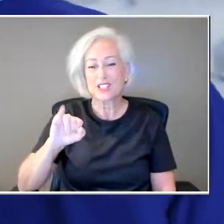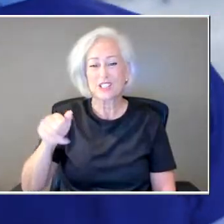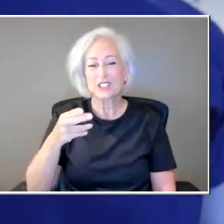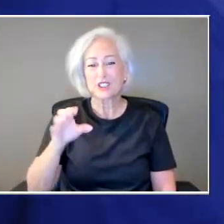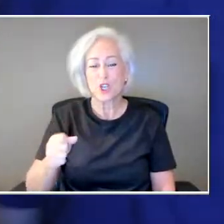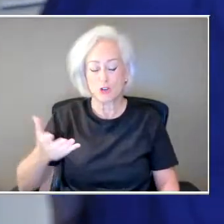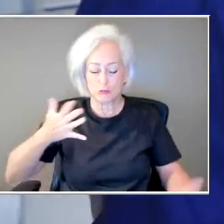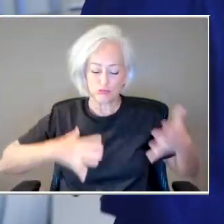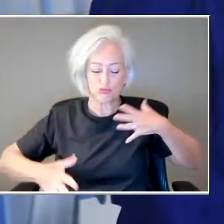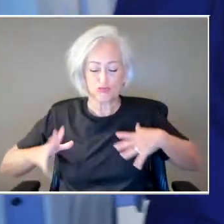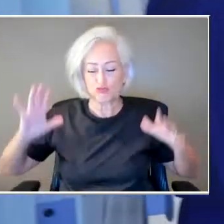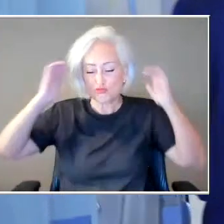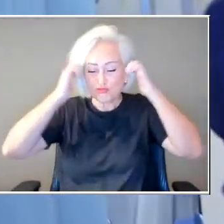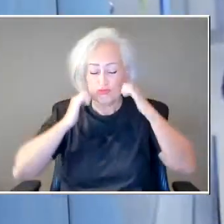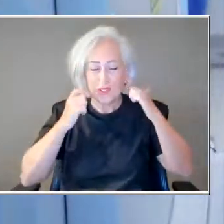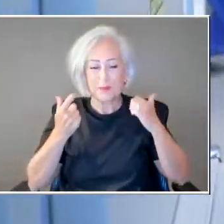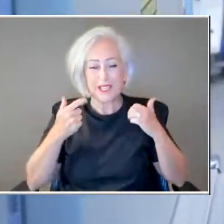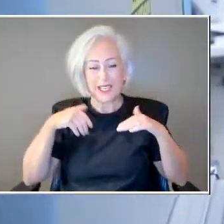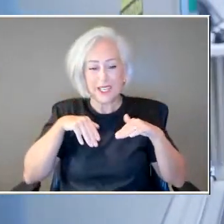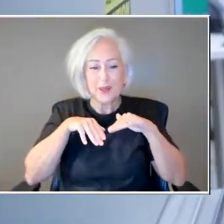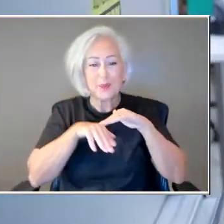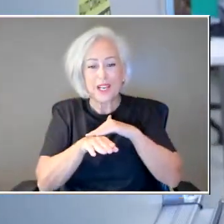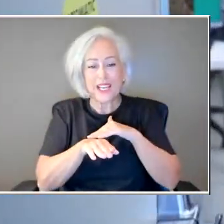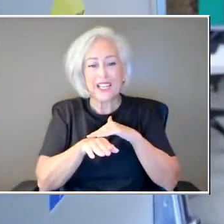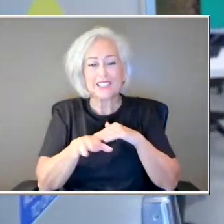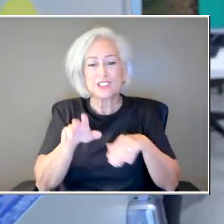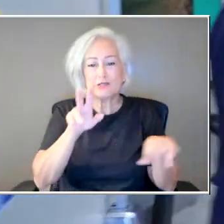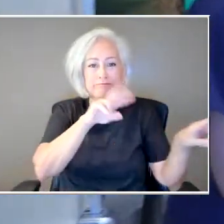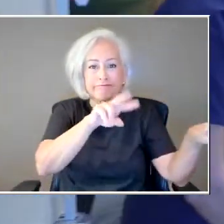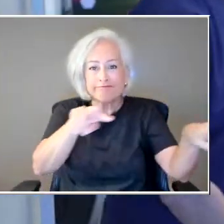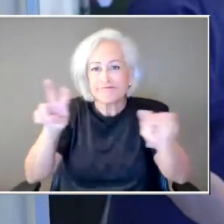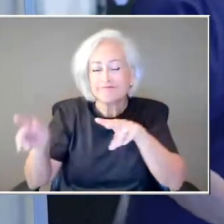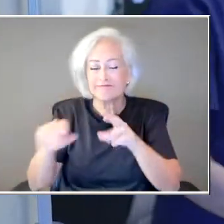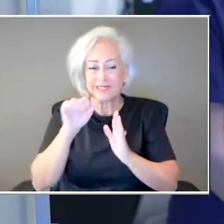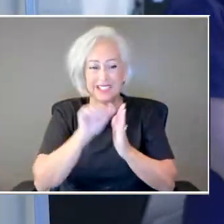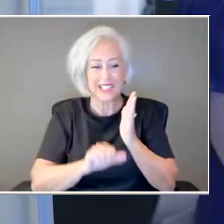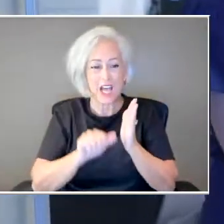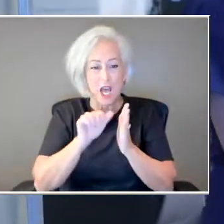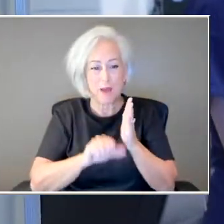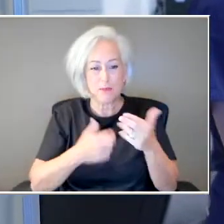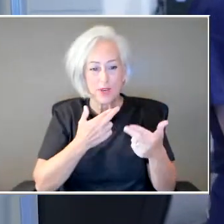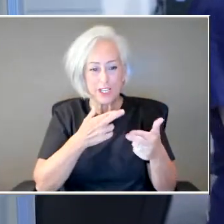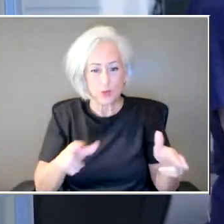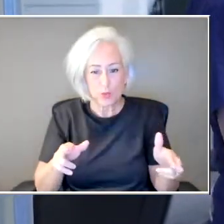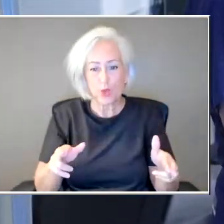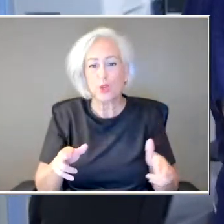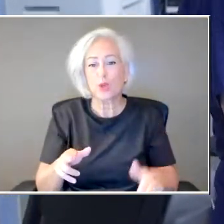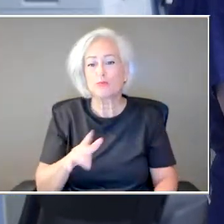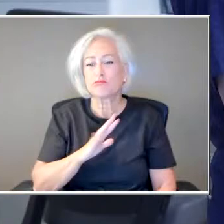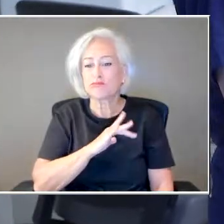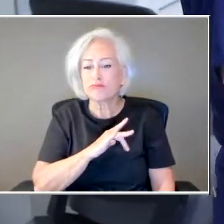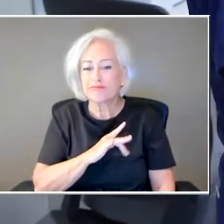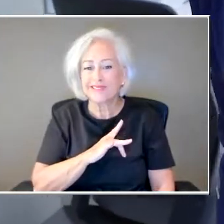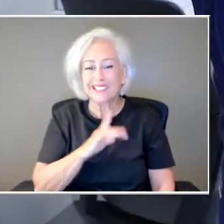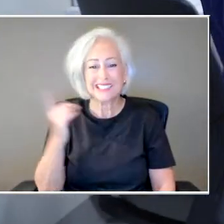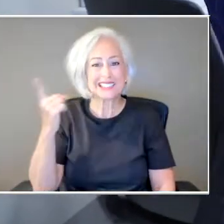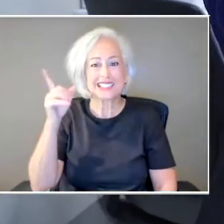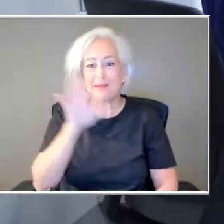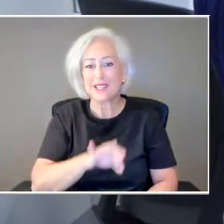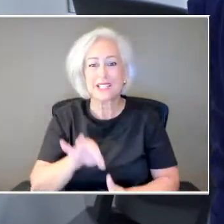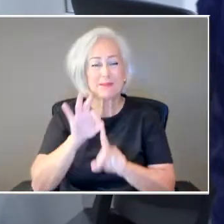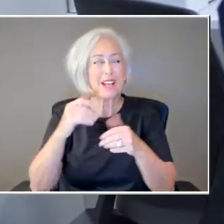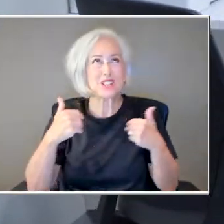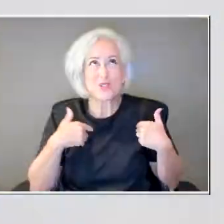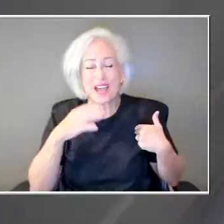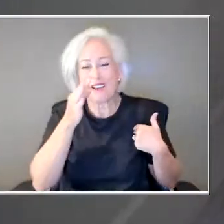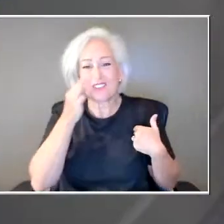tour the cancer center, operating room. And it's just always so special to have. There's something about it. Just having the Chiefs walk in the halls